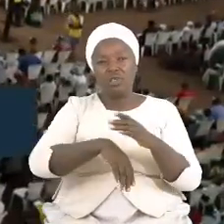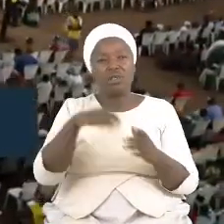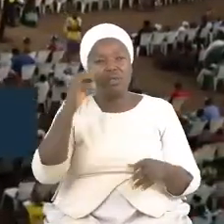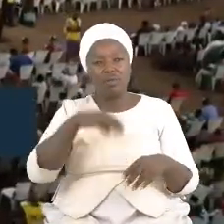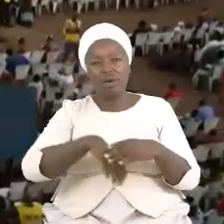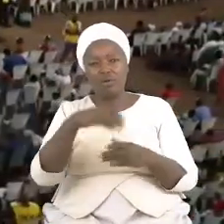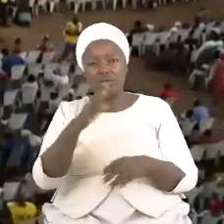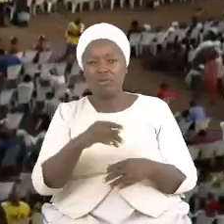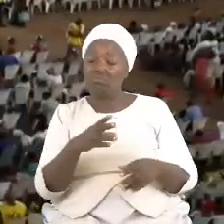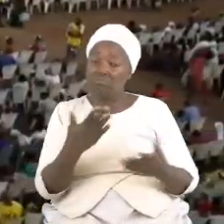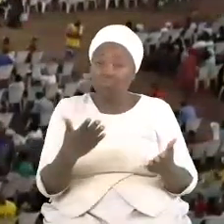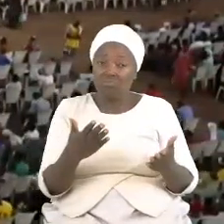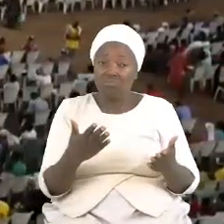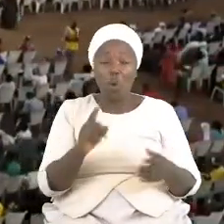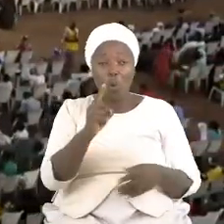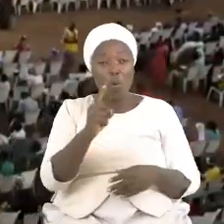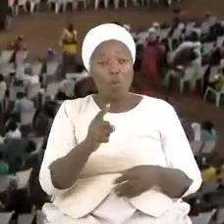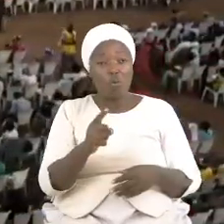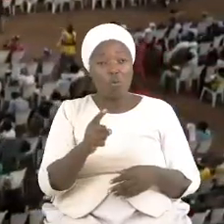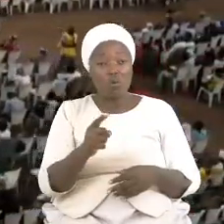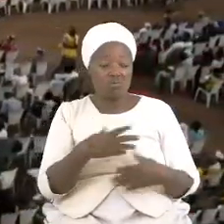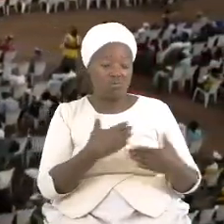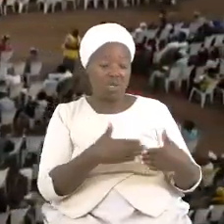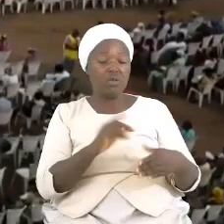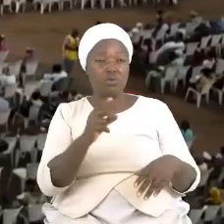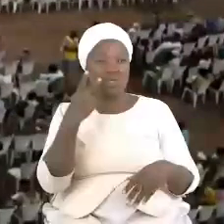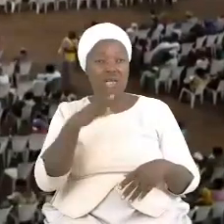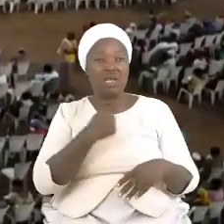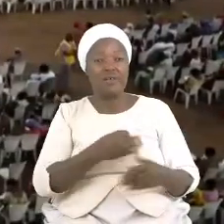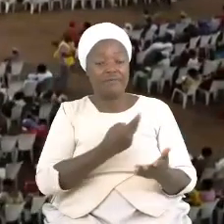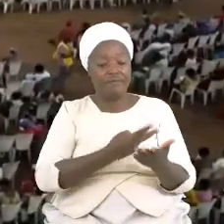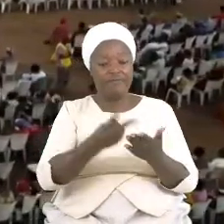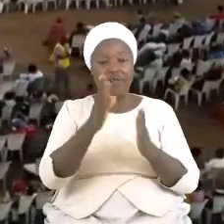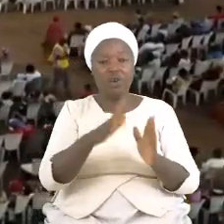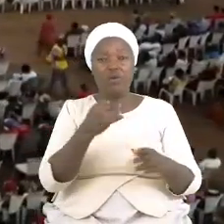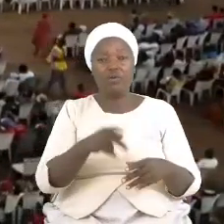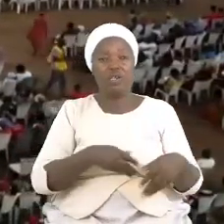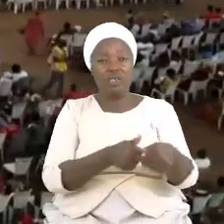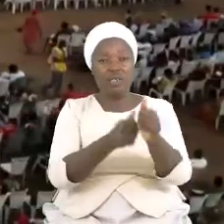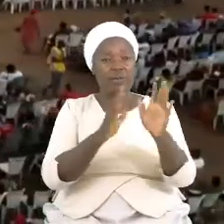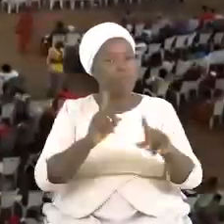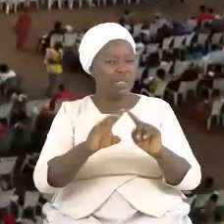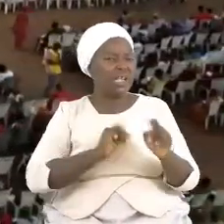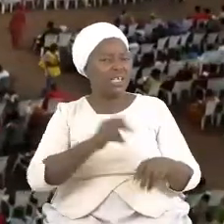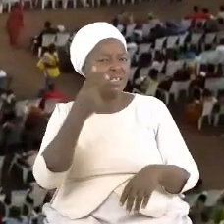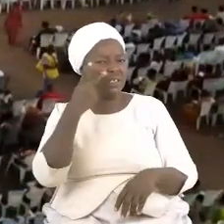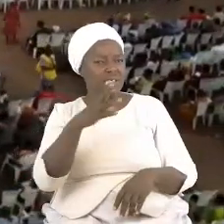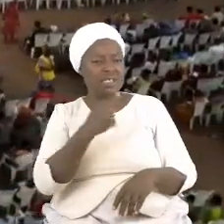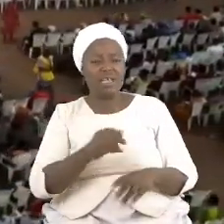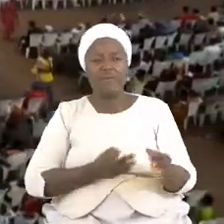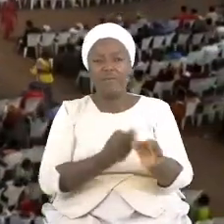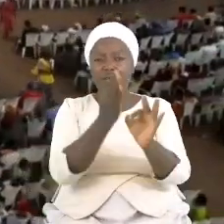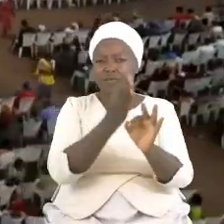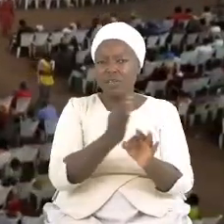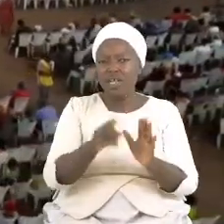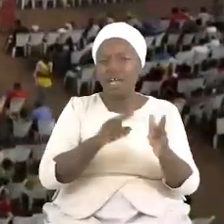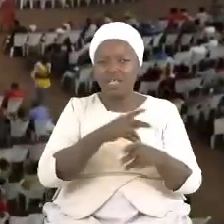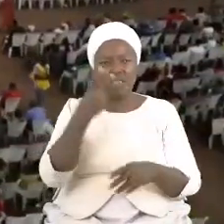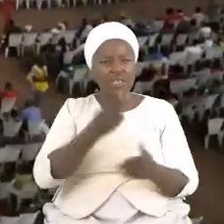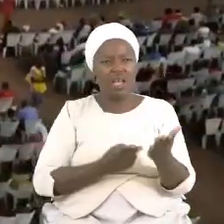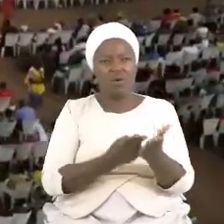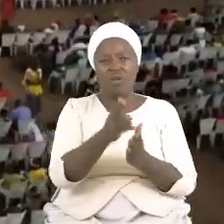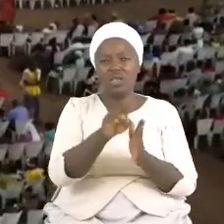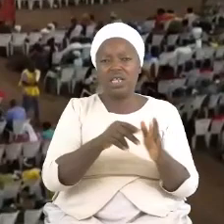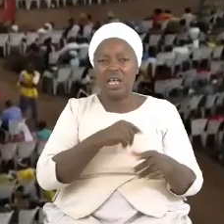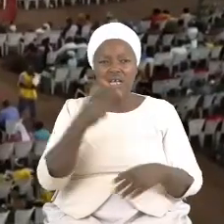the failure of the disciples. And I see their sincerity. I see their honesty. I see their